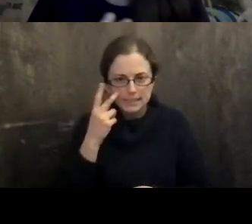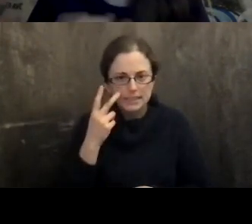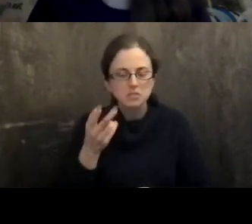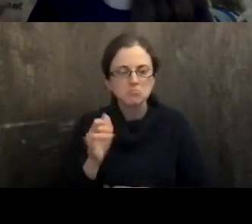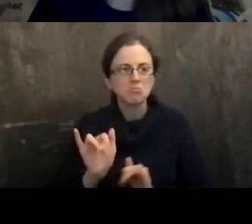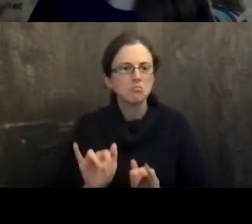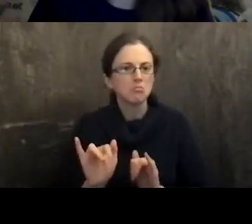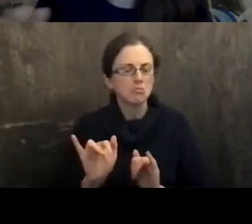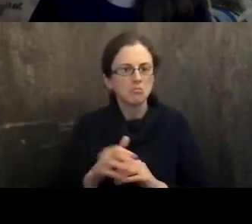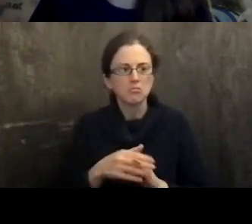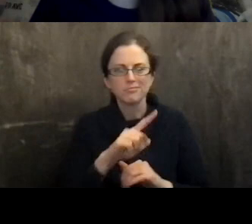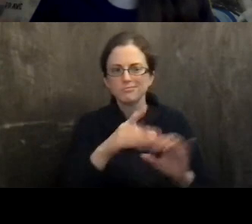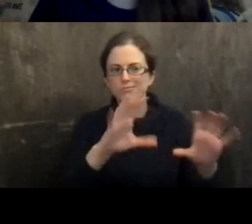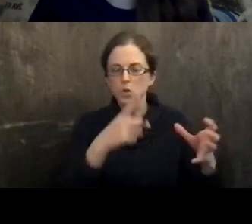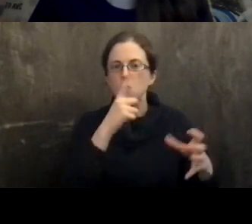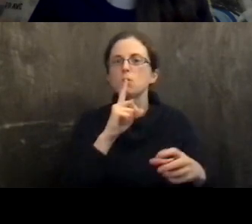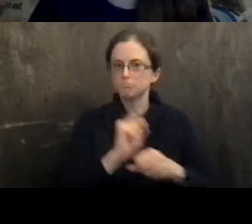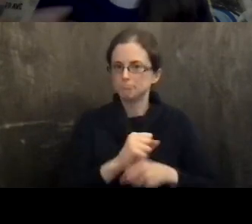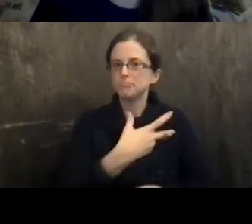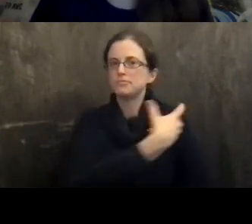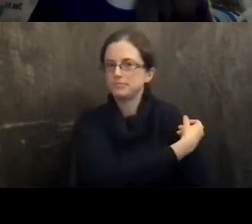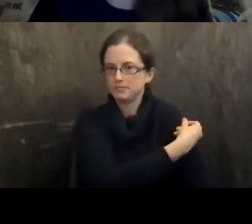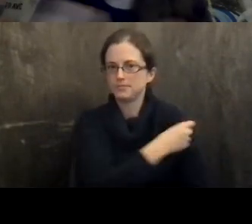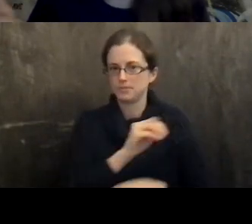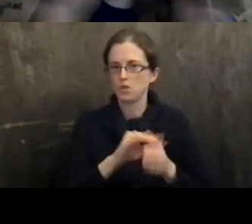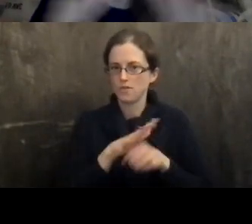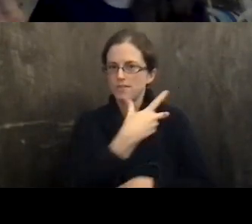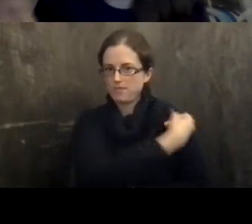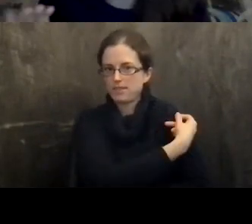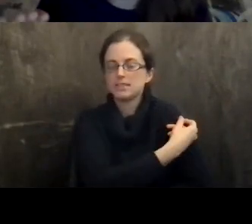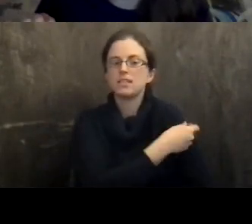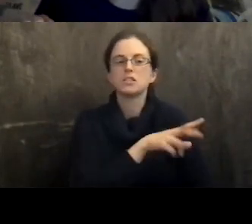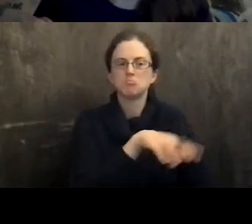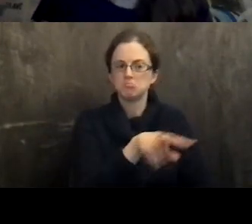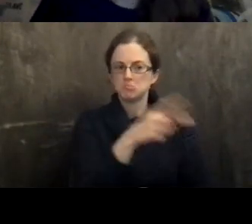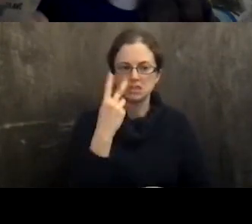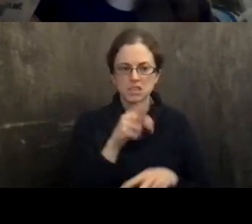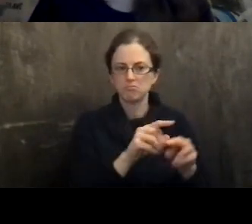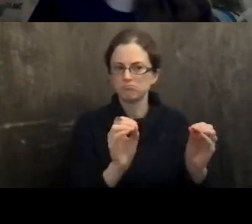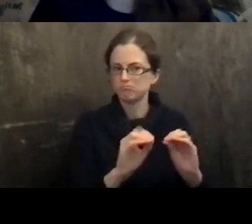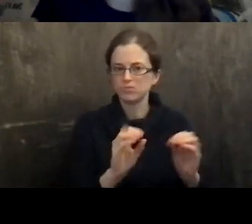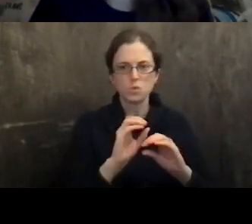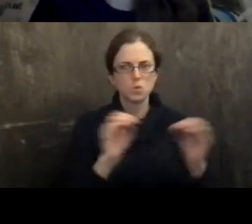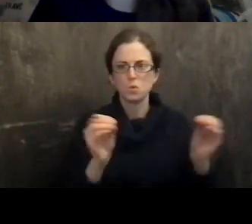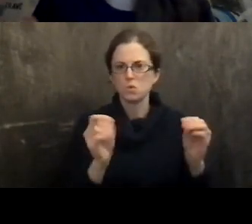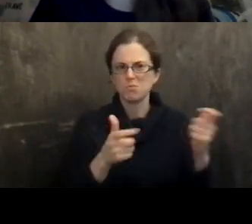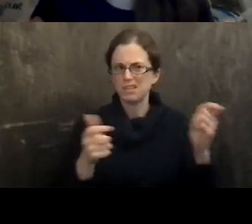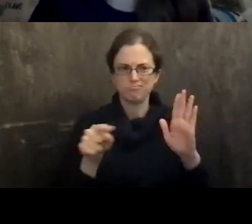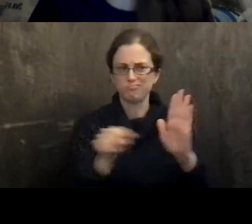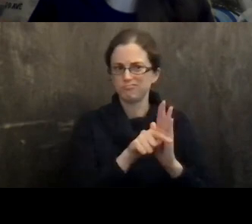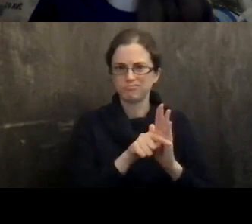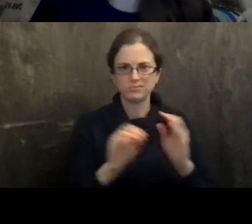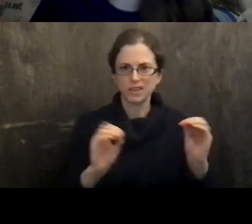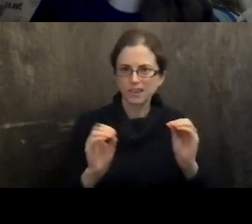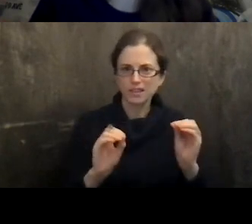any serious adverse events, any serious side effects, no serious side effects. And they found that the vaccine works